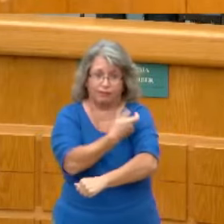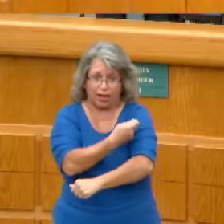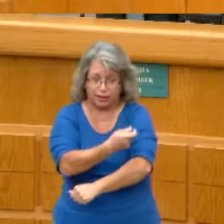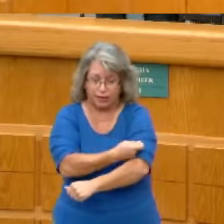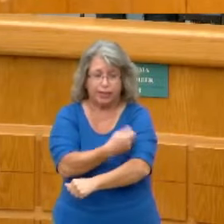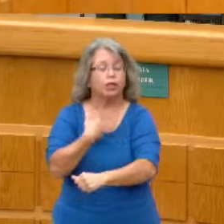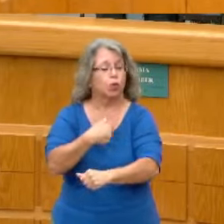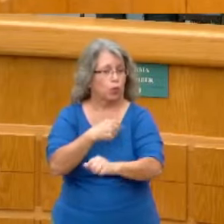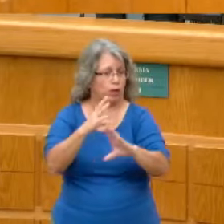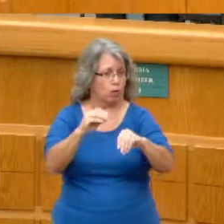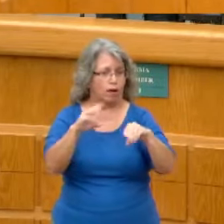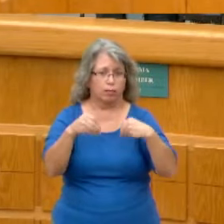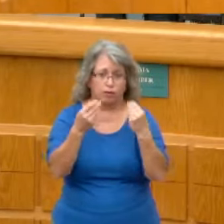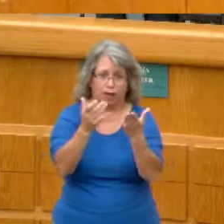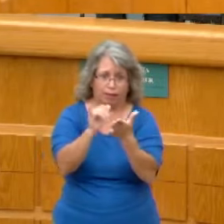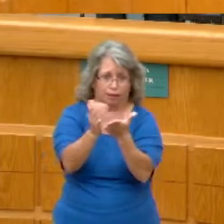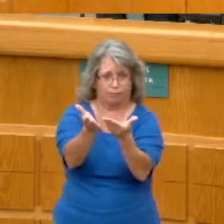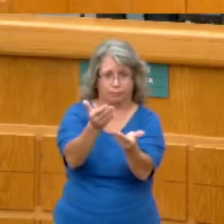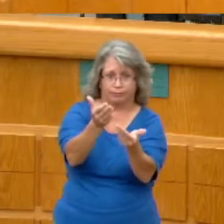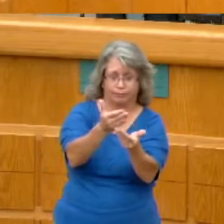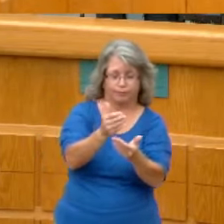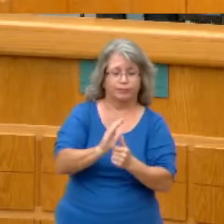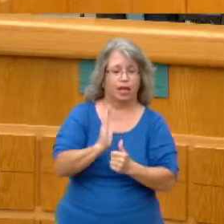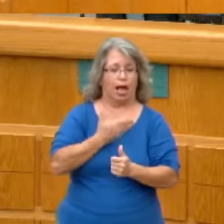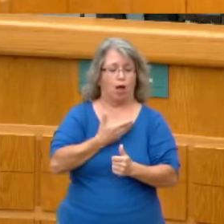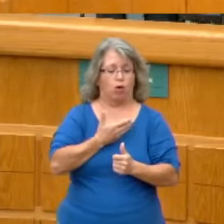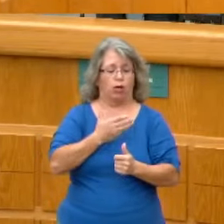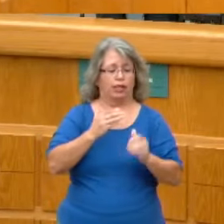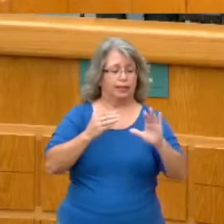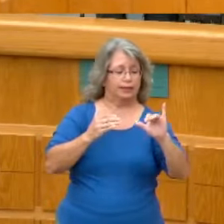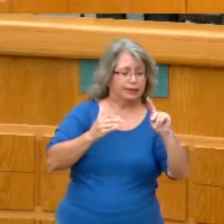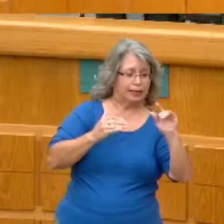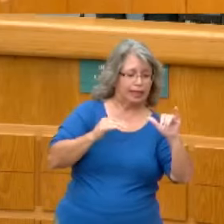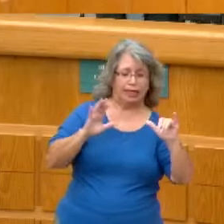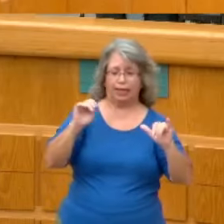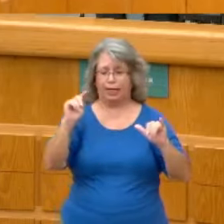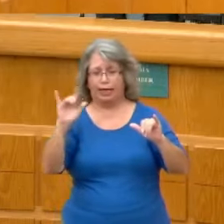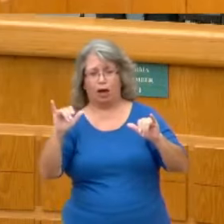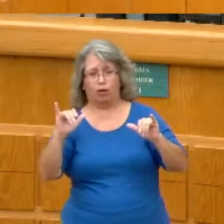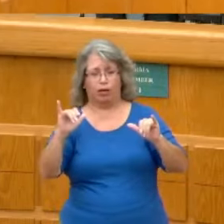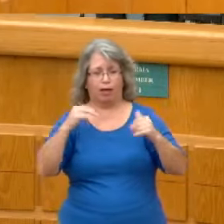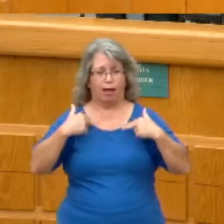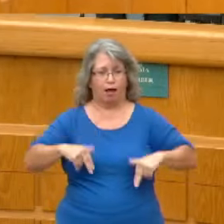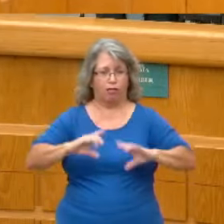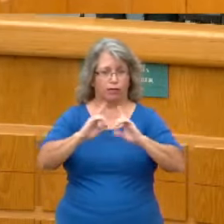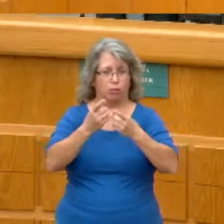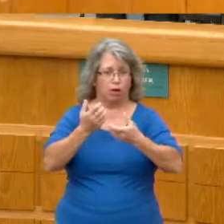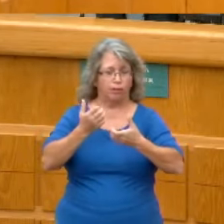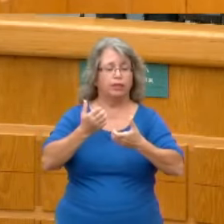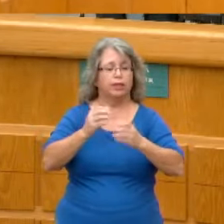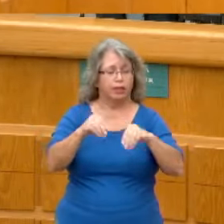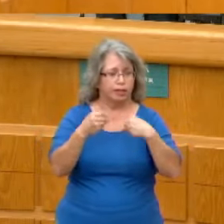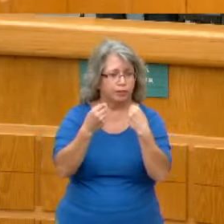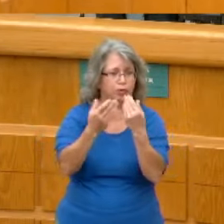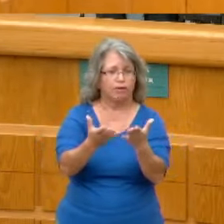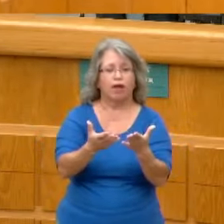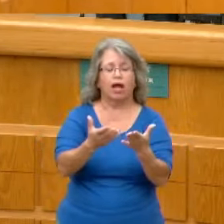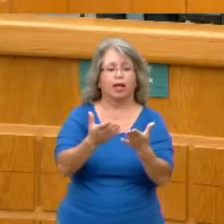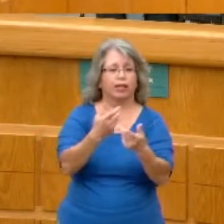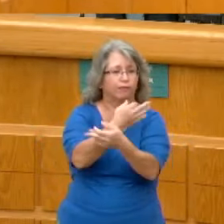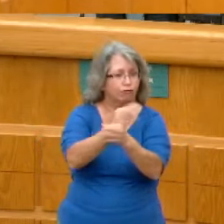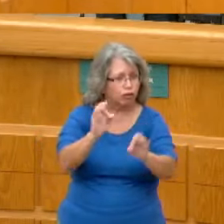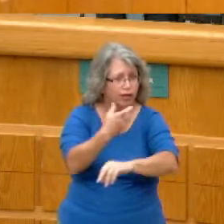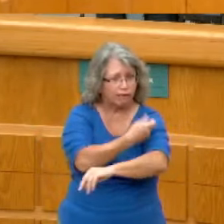vaccinated. Our City County Health Department is providing free vaccinations, free third doses of the vaccine for those